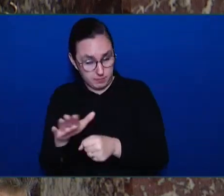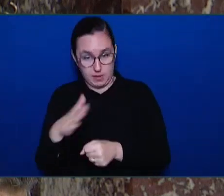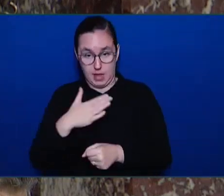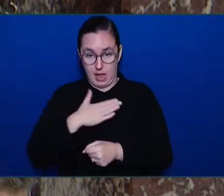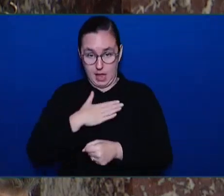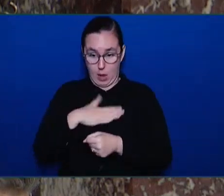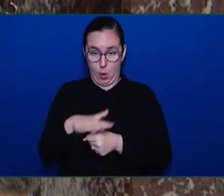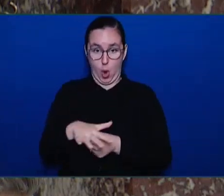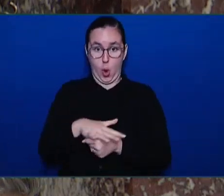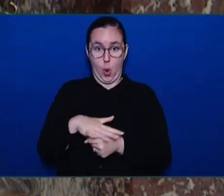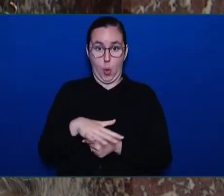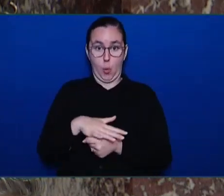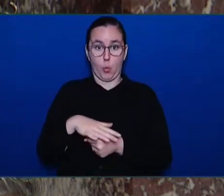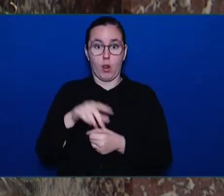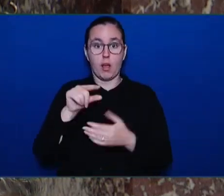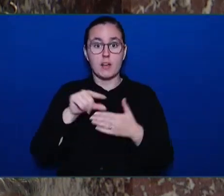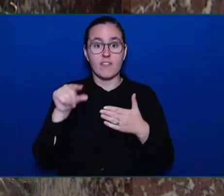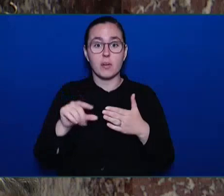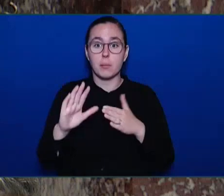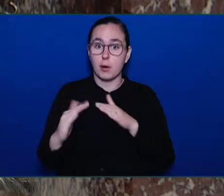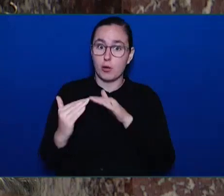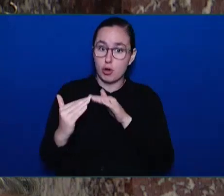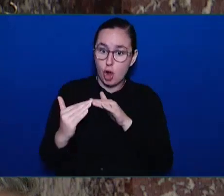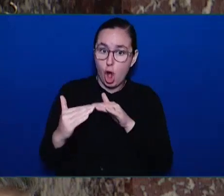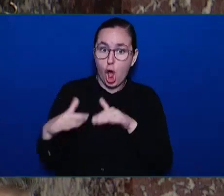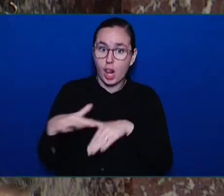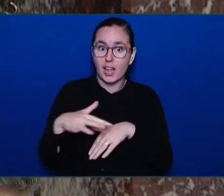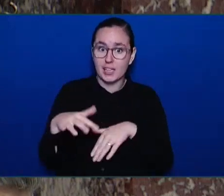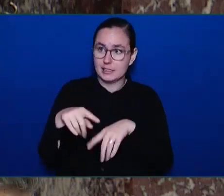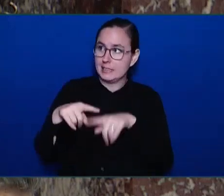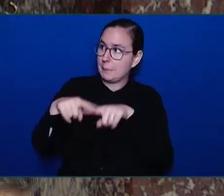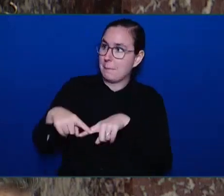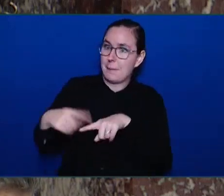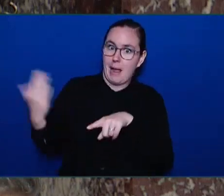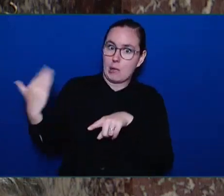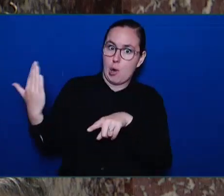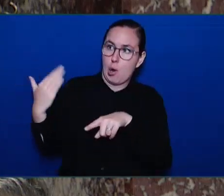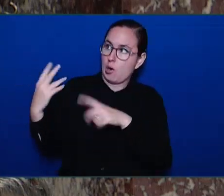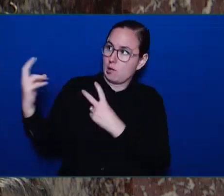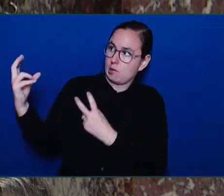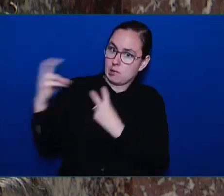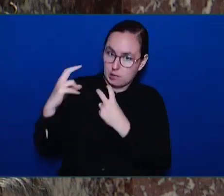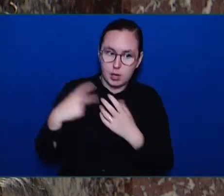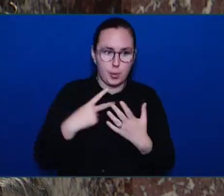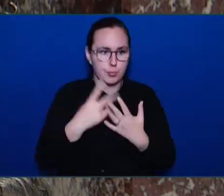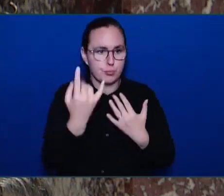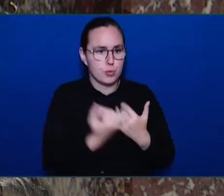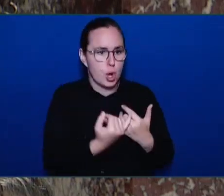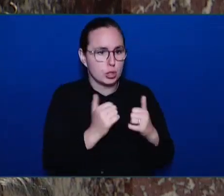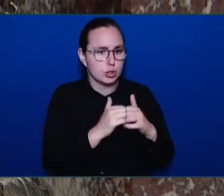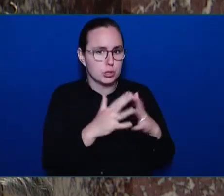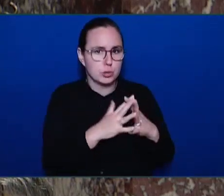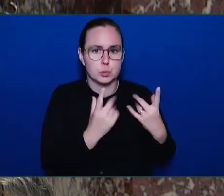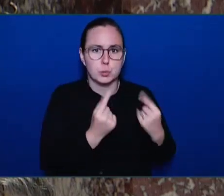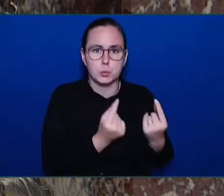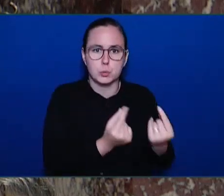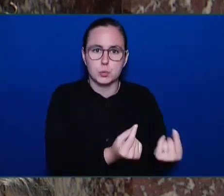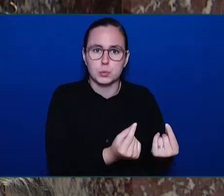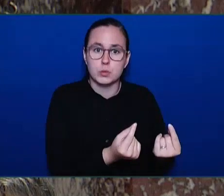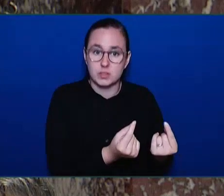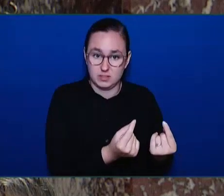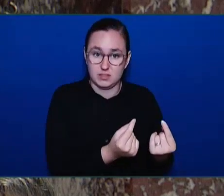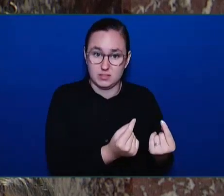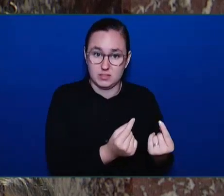fund local projects. Resilient communities, as the Minister framed,